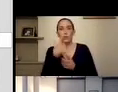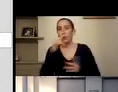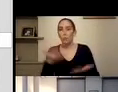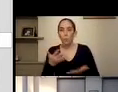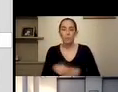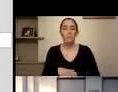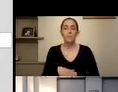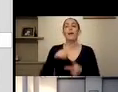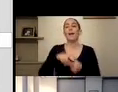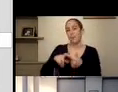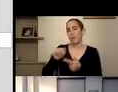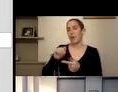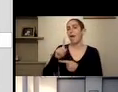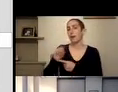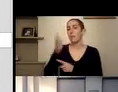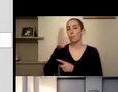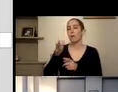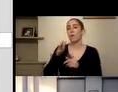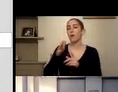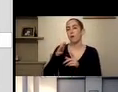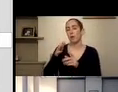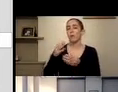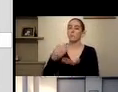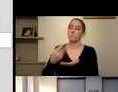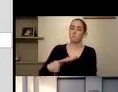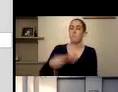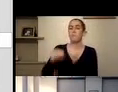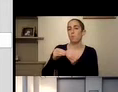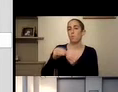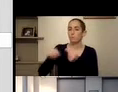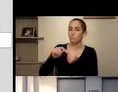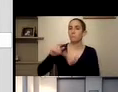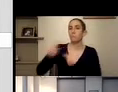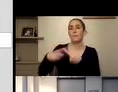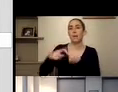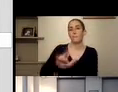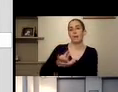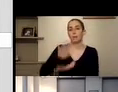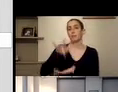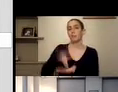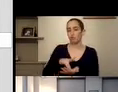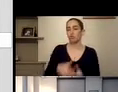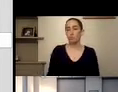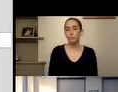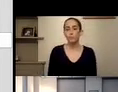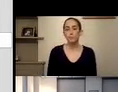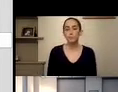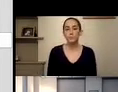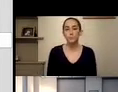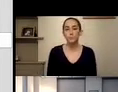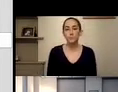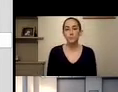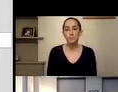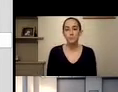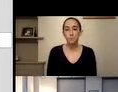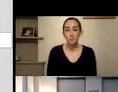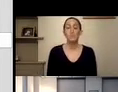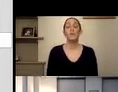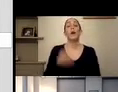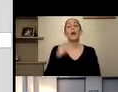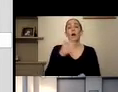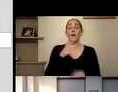specifically about the medical center. And then I'll preface it with, where we ended isn't necessarily where we're going,